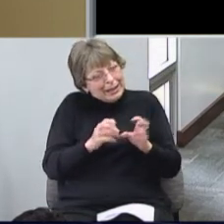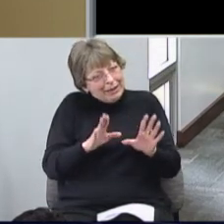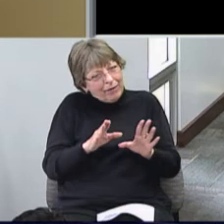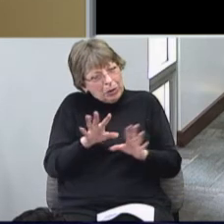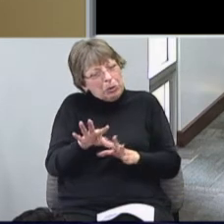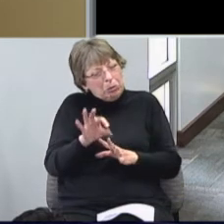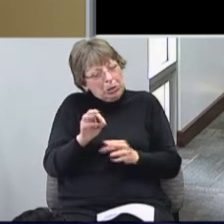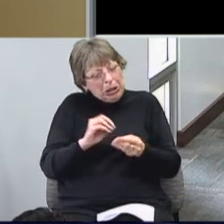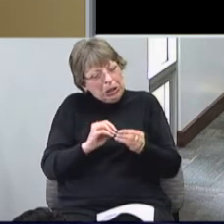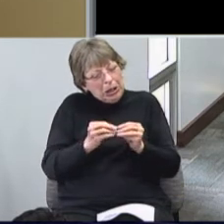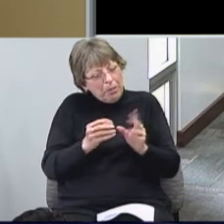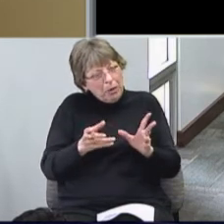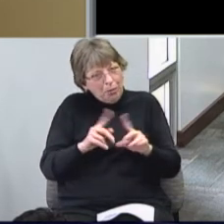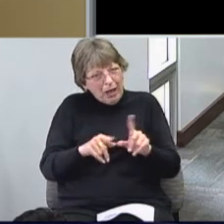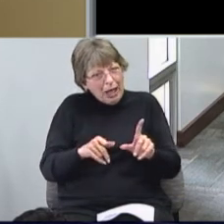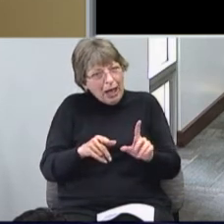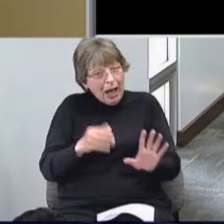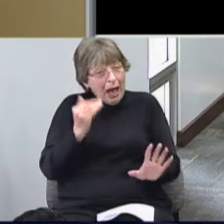don't think it's all that cheap.